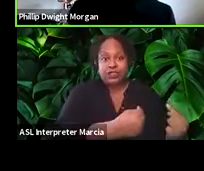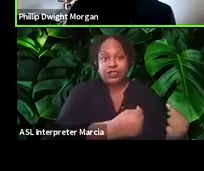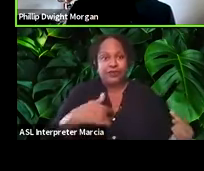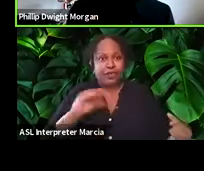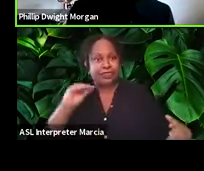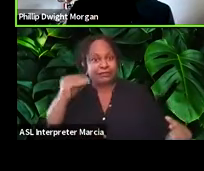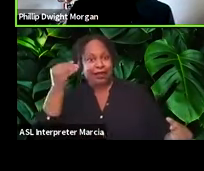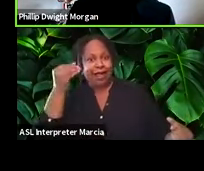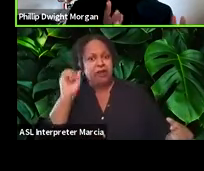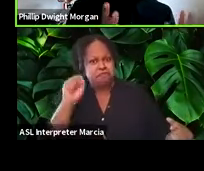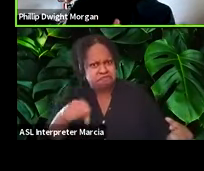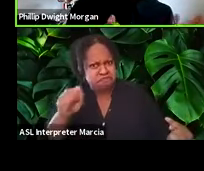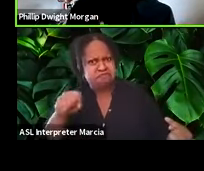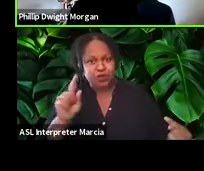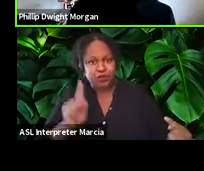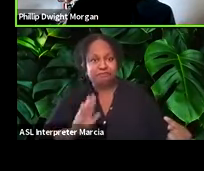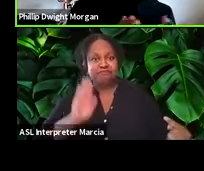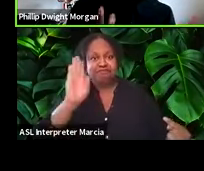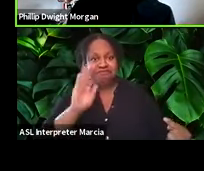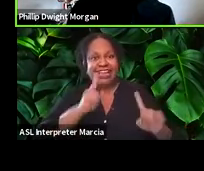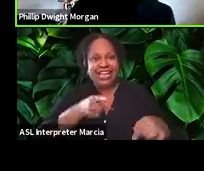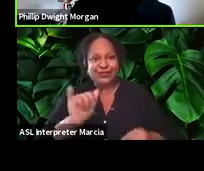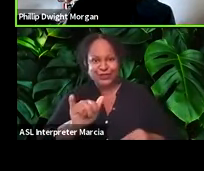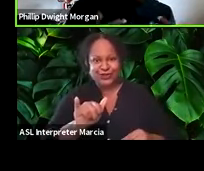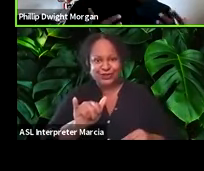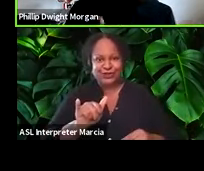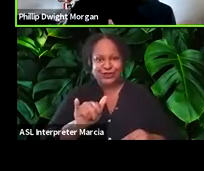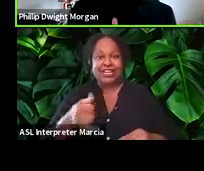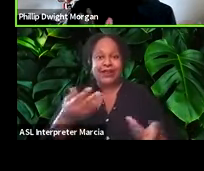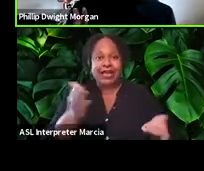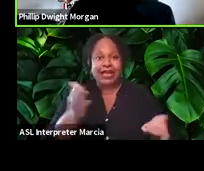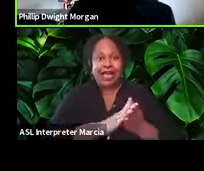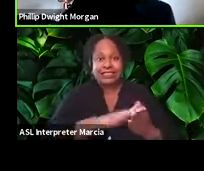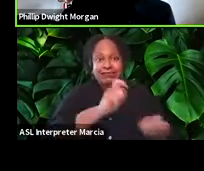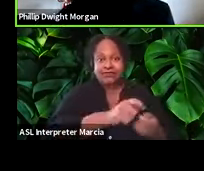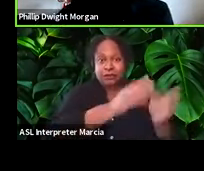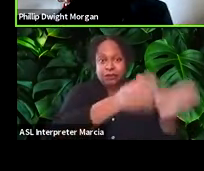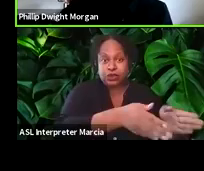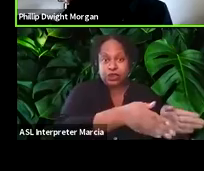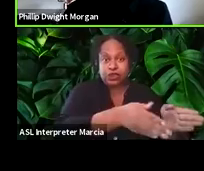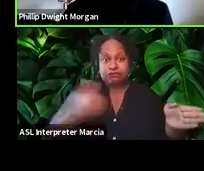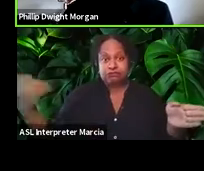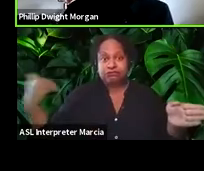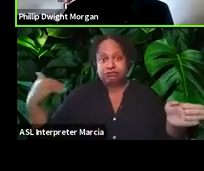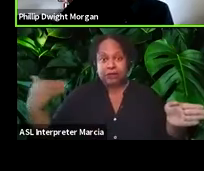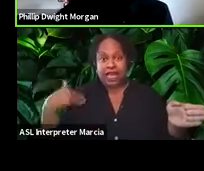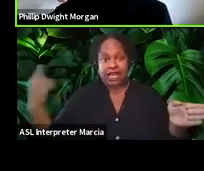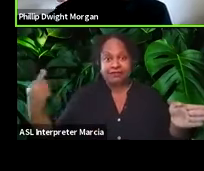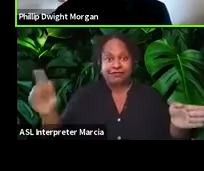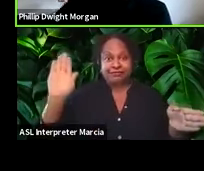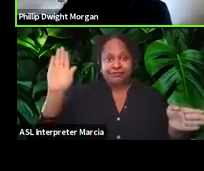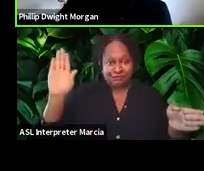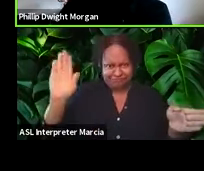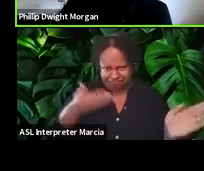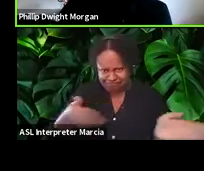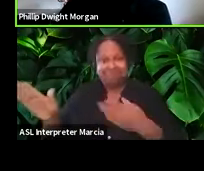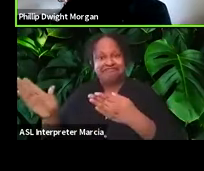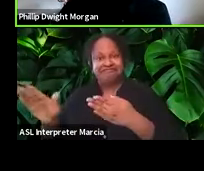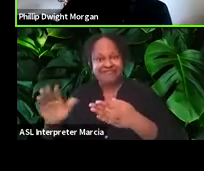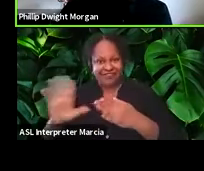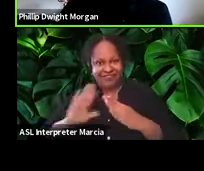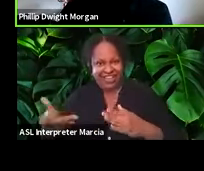feel free to jump in on the question. Even though I'm directing it at a particular person, you're more than welcome to jump in if you have insights.